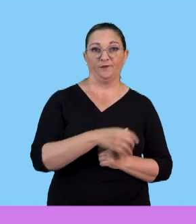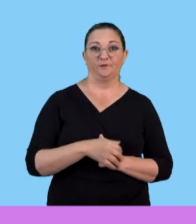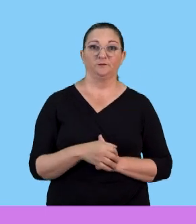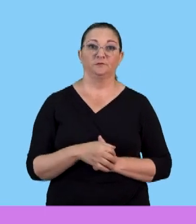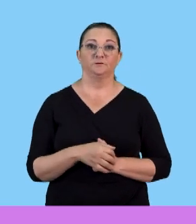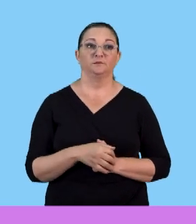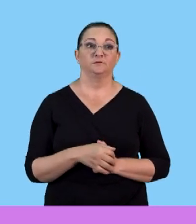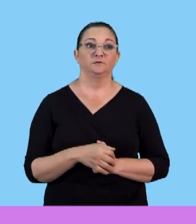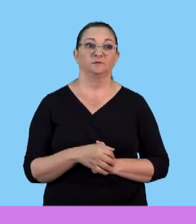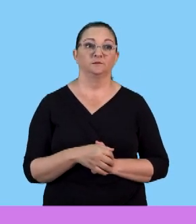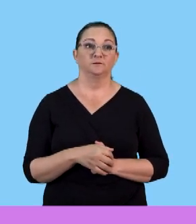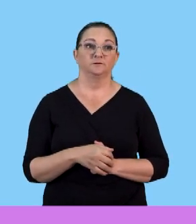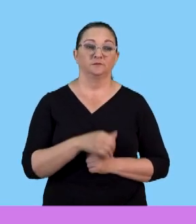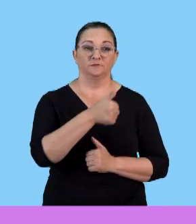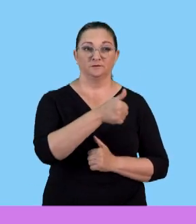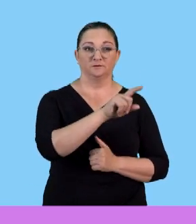4,